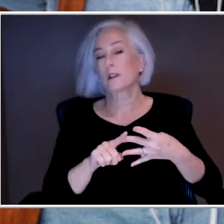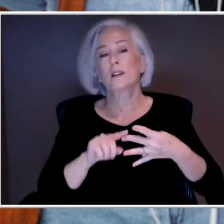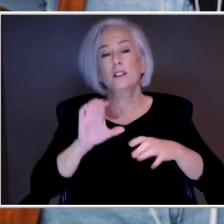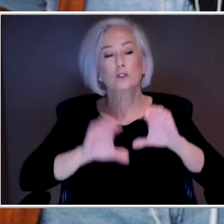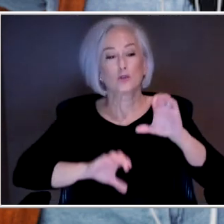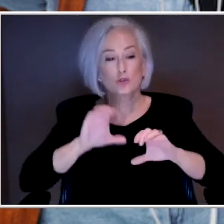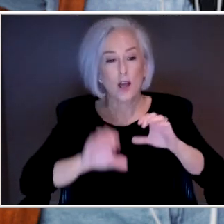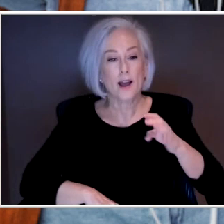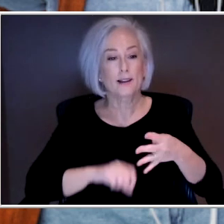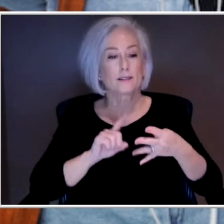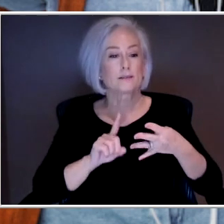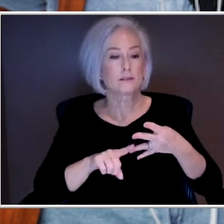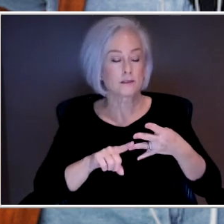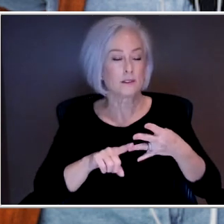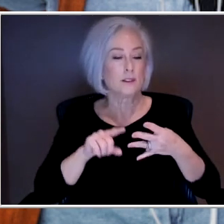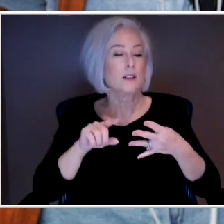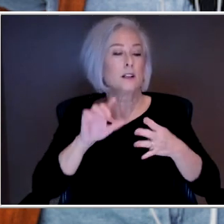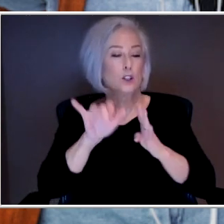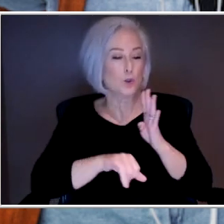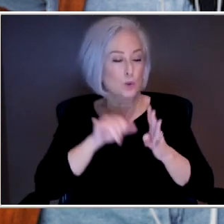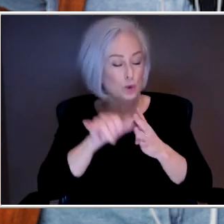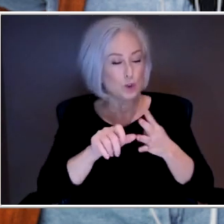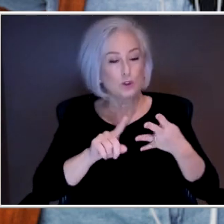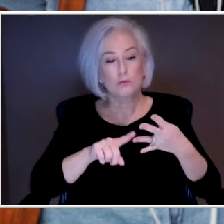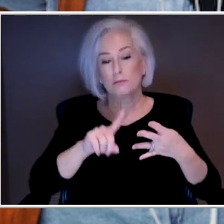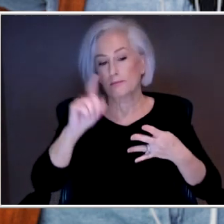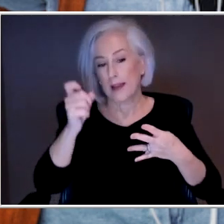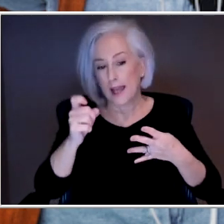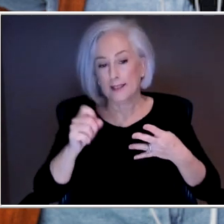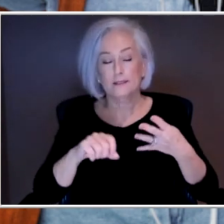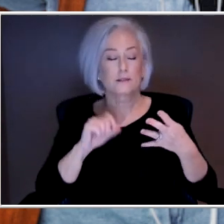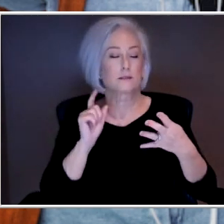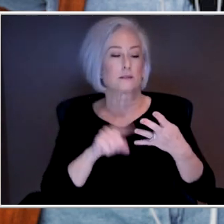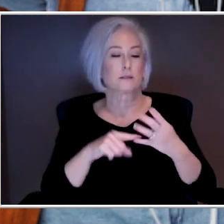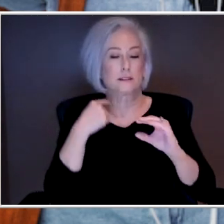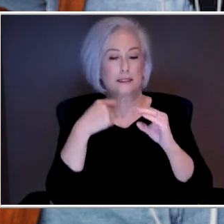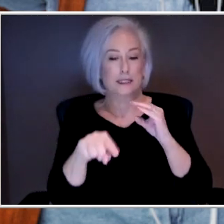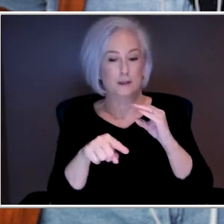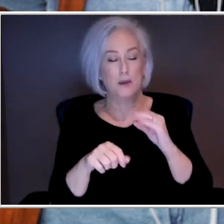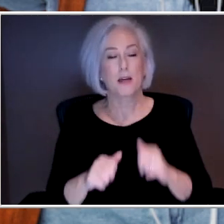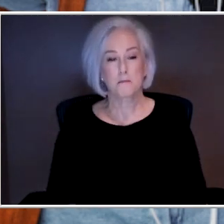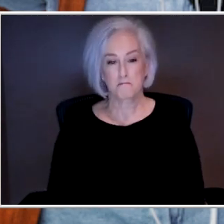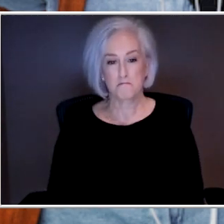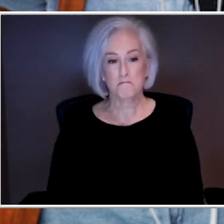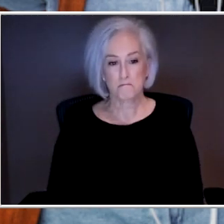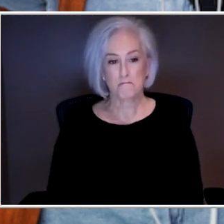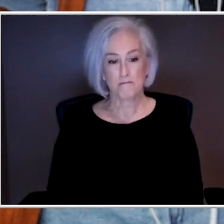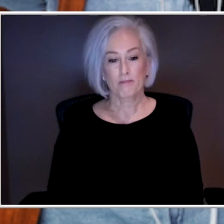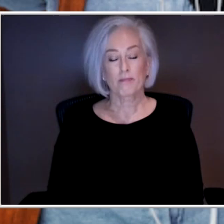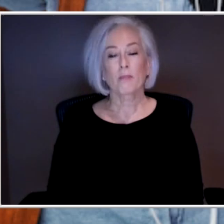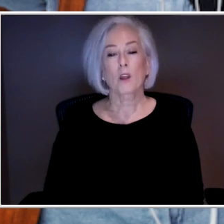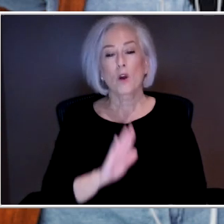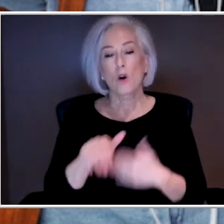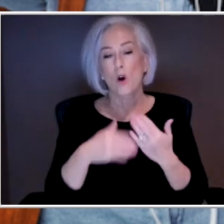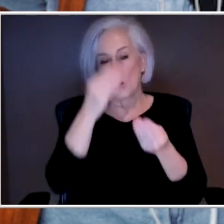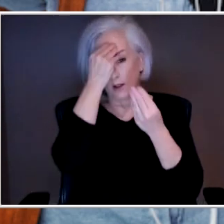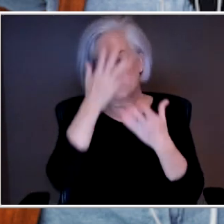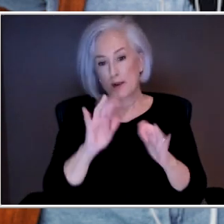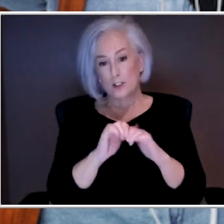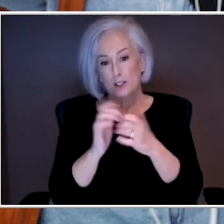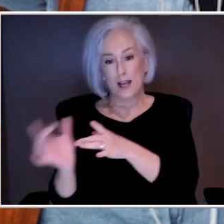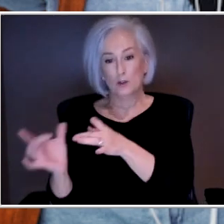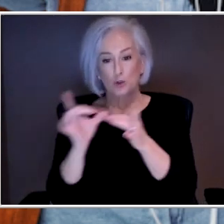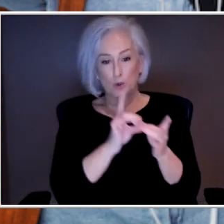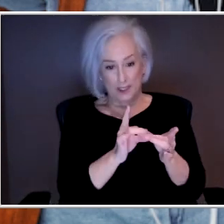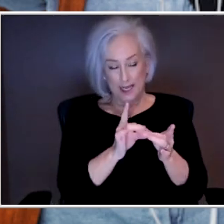or Facebook. You can reach us on the X platform, or you can email the Medical News Network. All the information and how to connect with us is